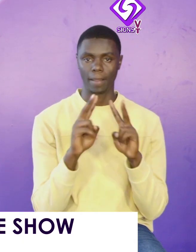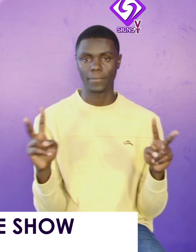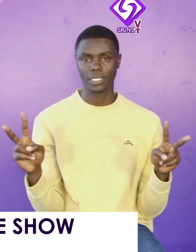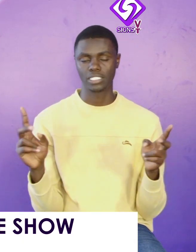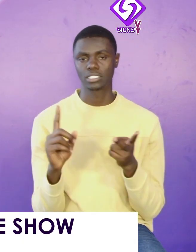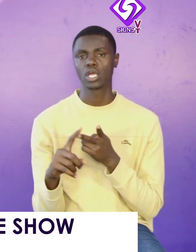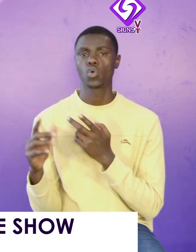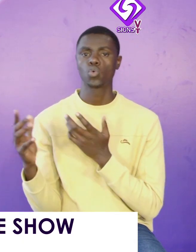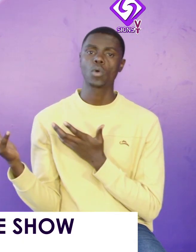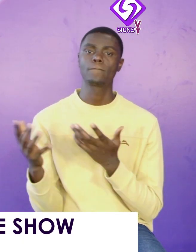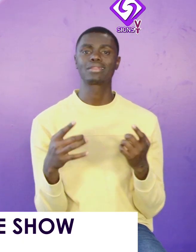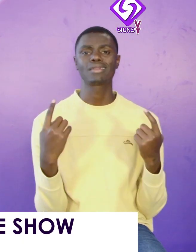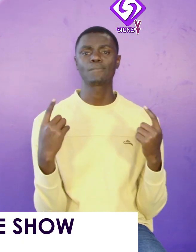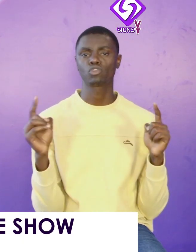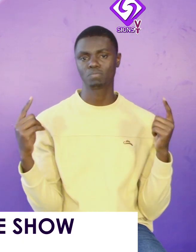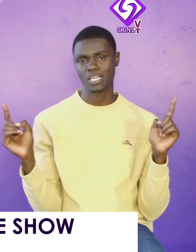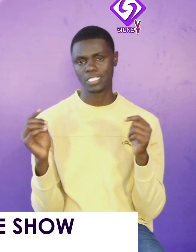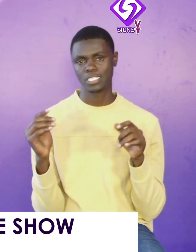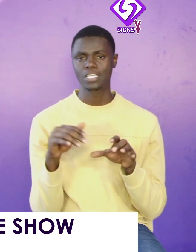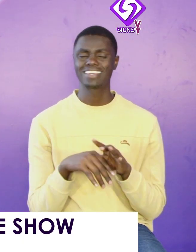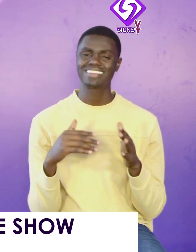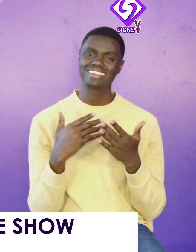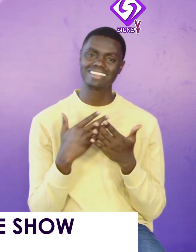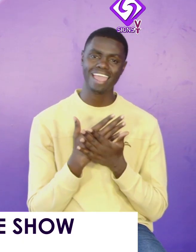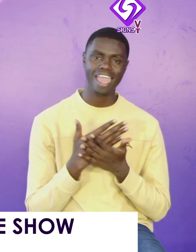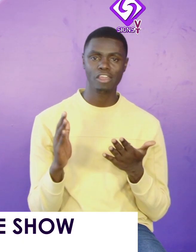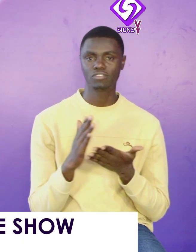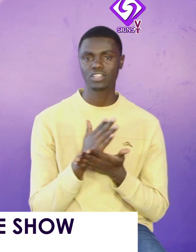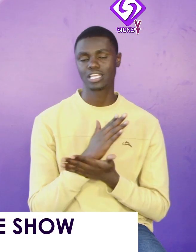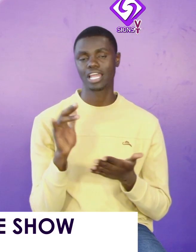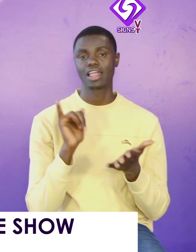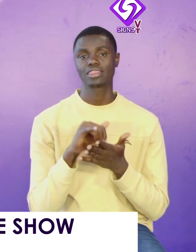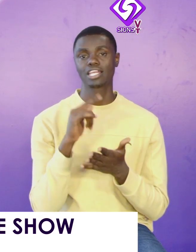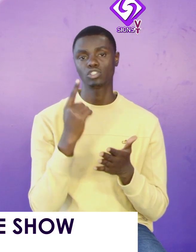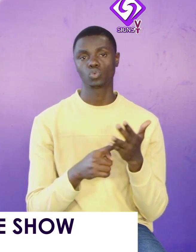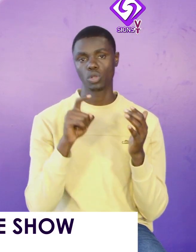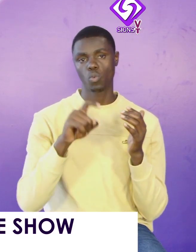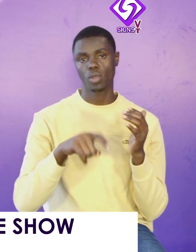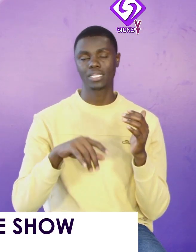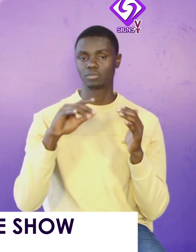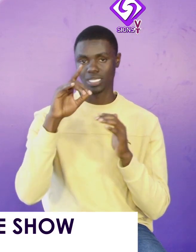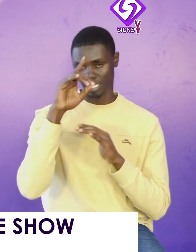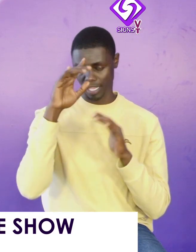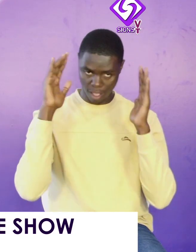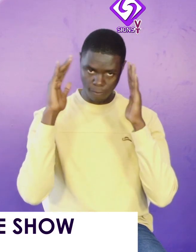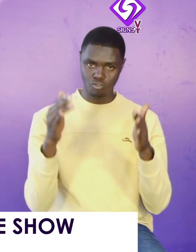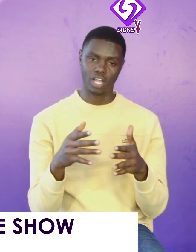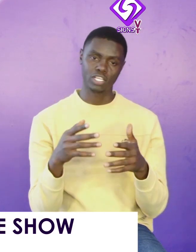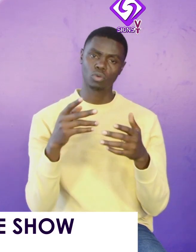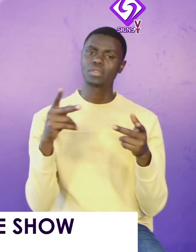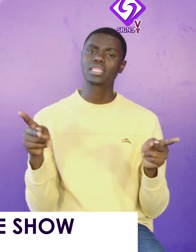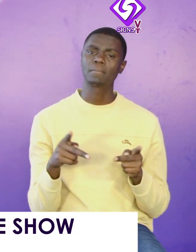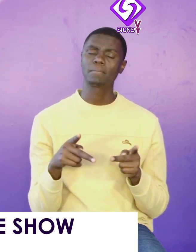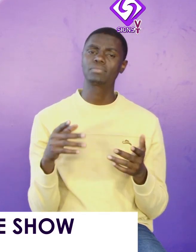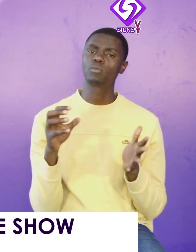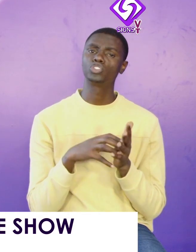bringing prosperity in every sector. That is what we should be keen about. The place of the minister. What